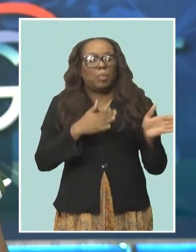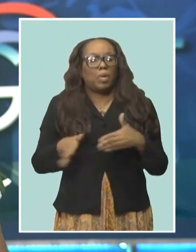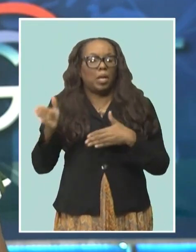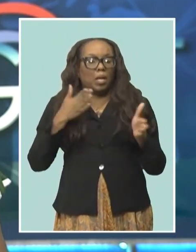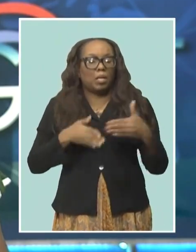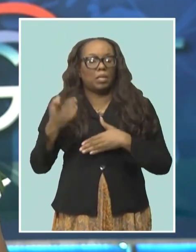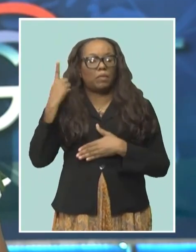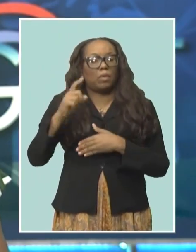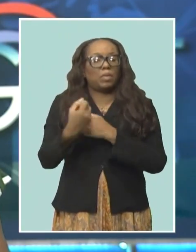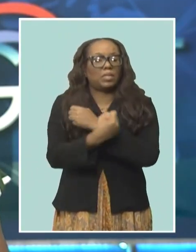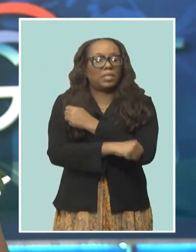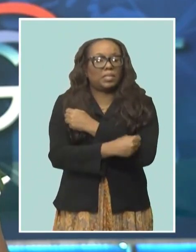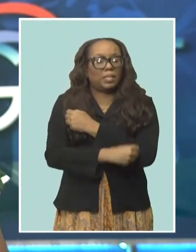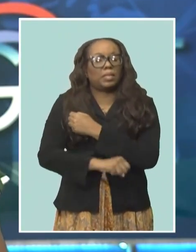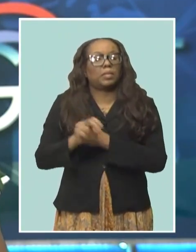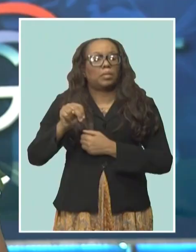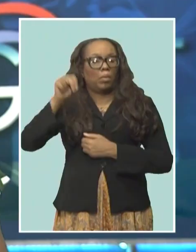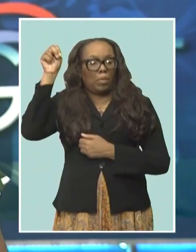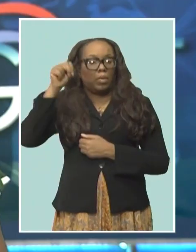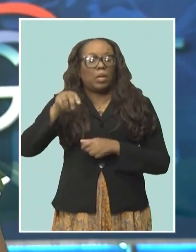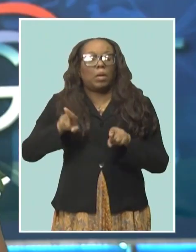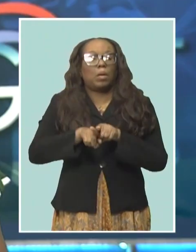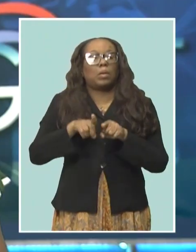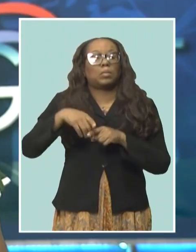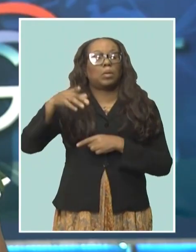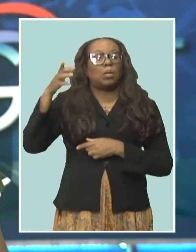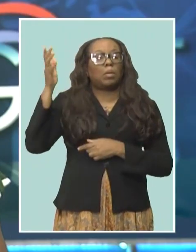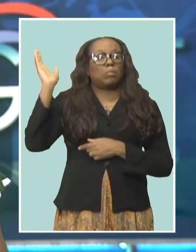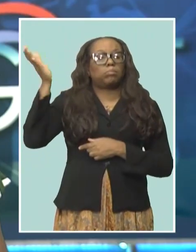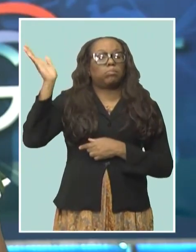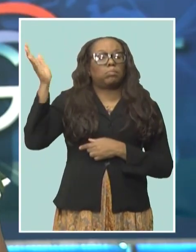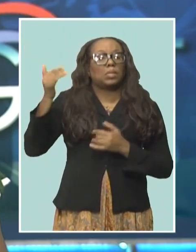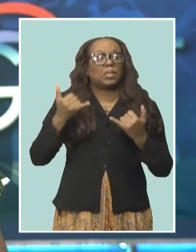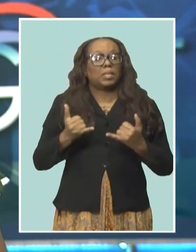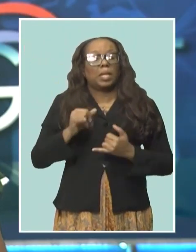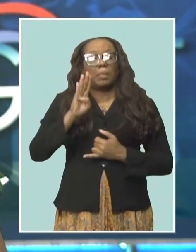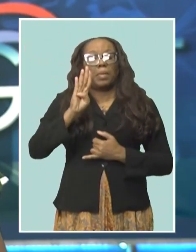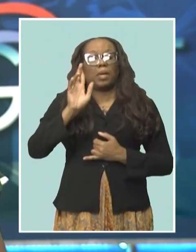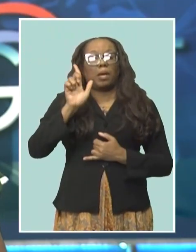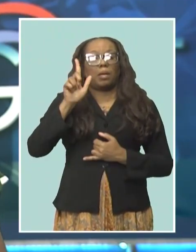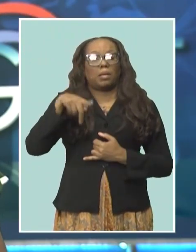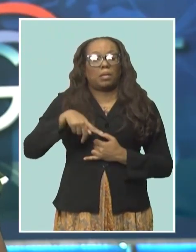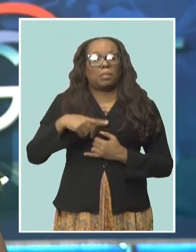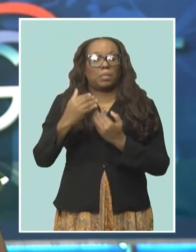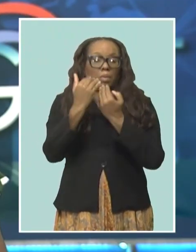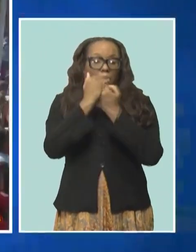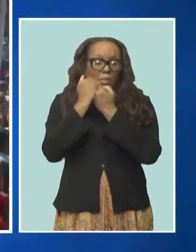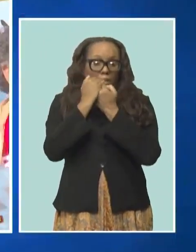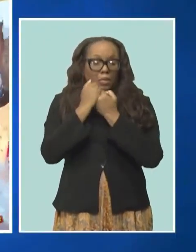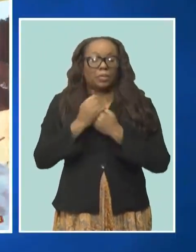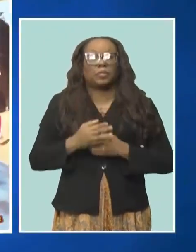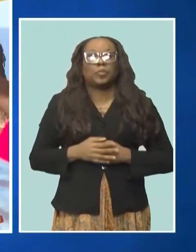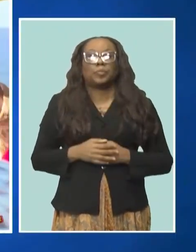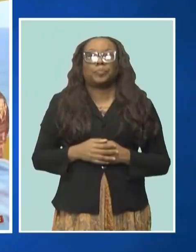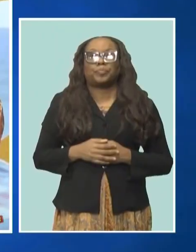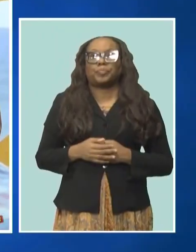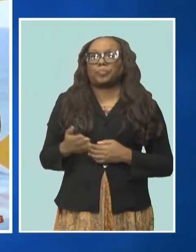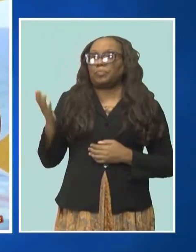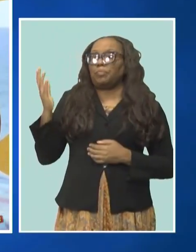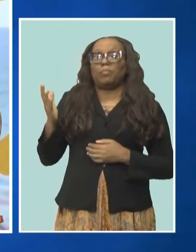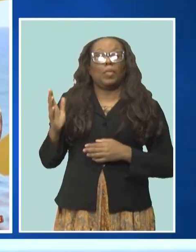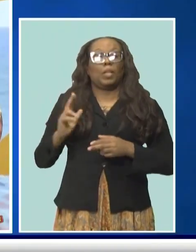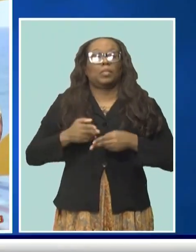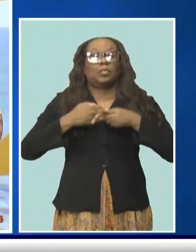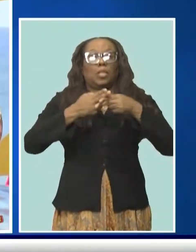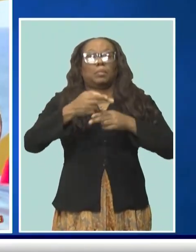that constituency. He was also speaking at the BLP's annual Heroes Day picnic. Nomination day,